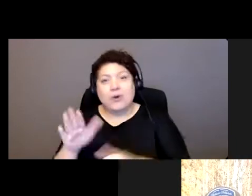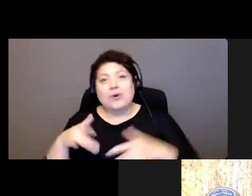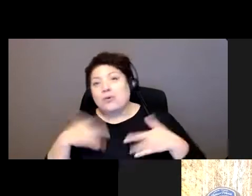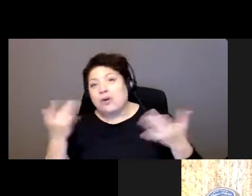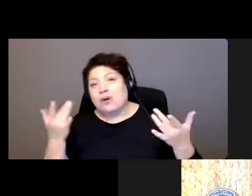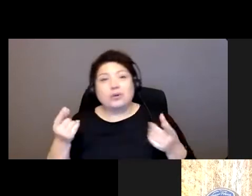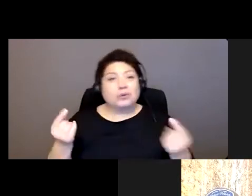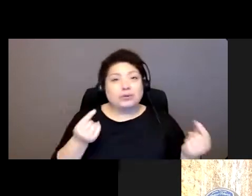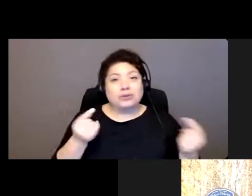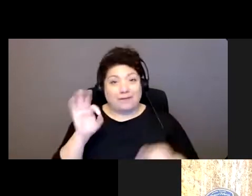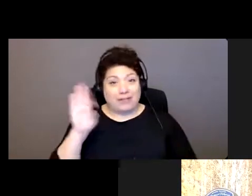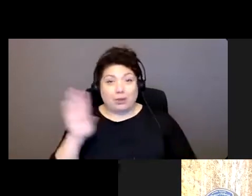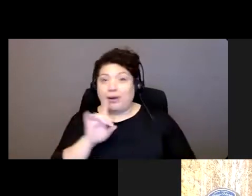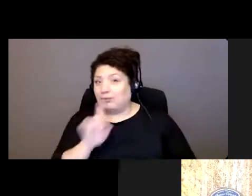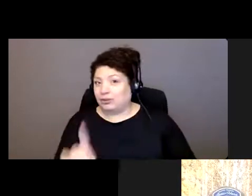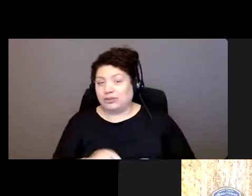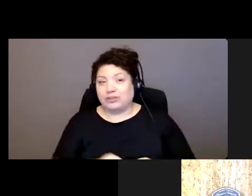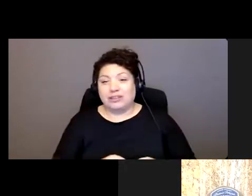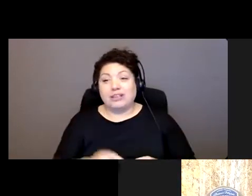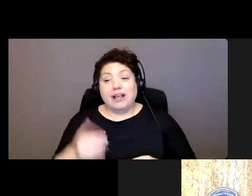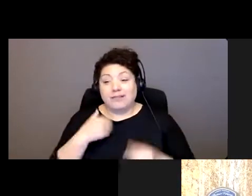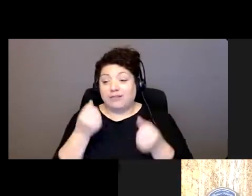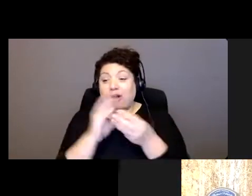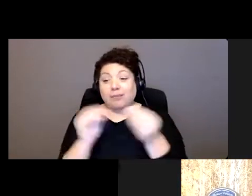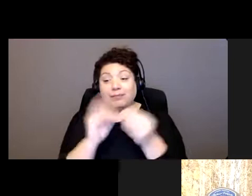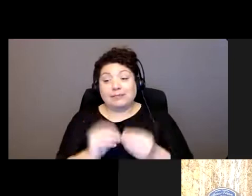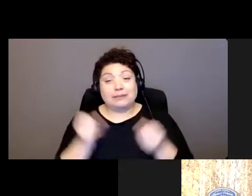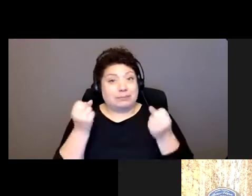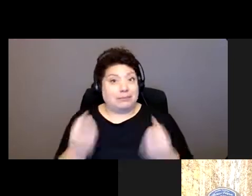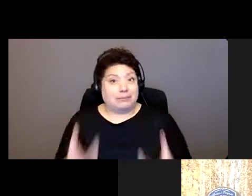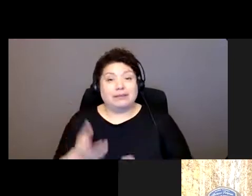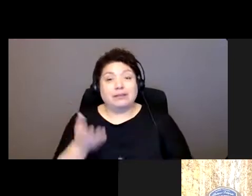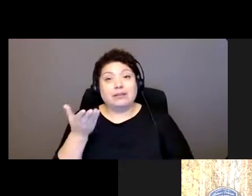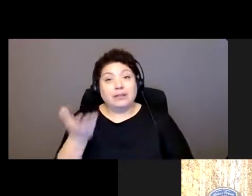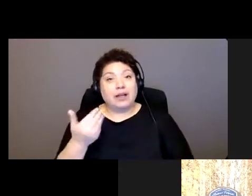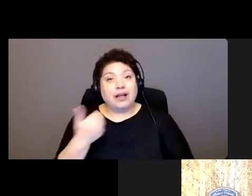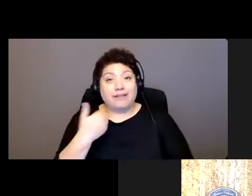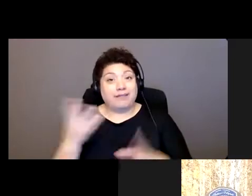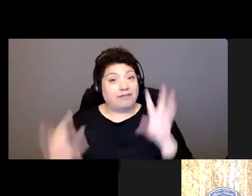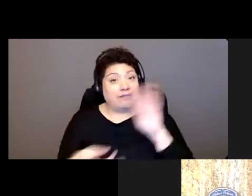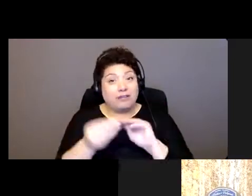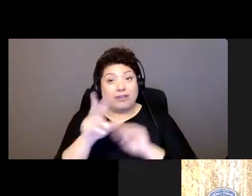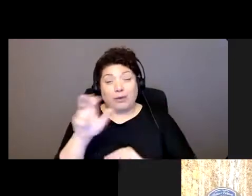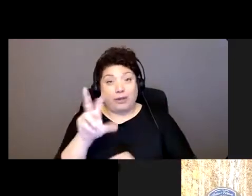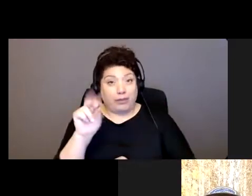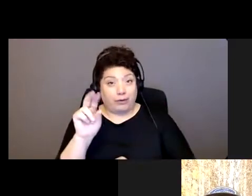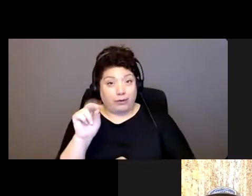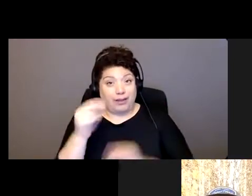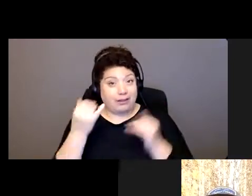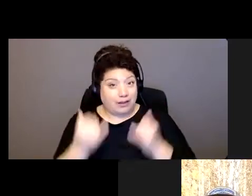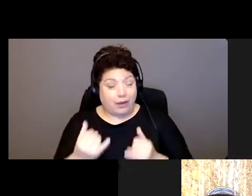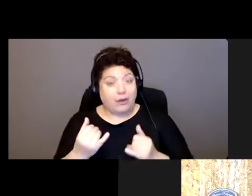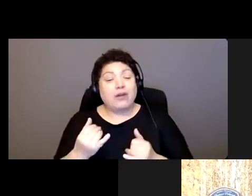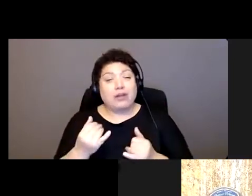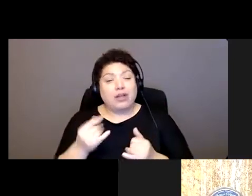Facebook. We have a lot of wonderful comments from our wonderful audience. There's 330 on right now and a